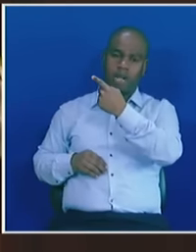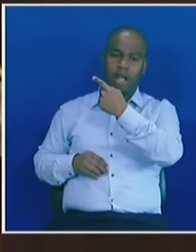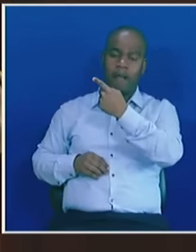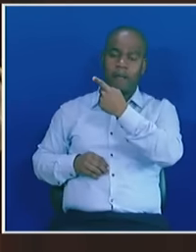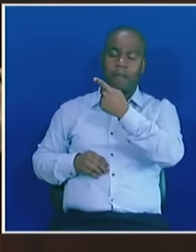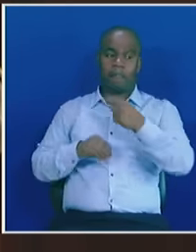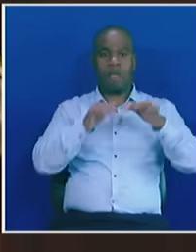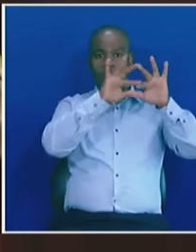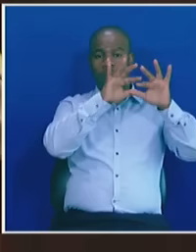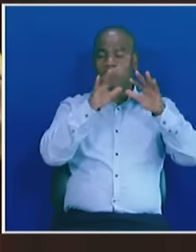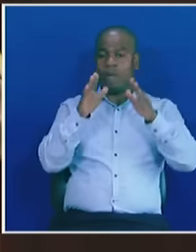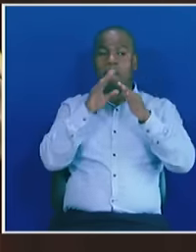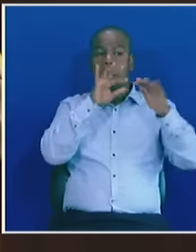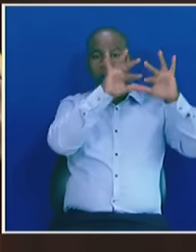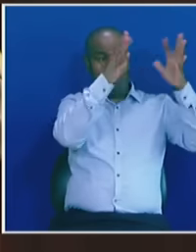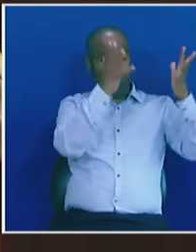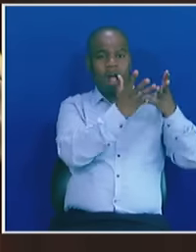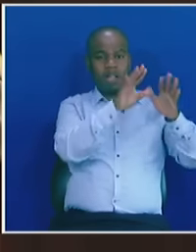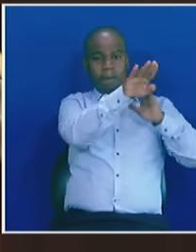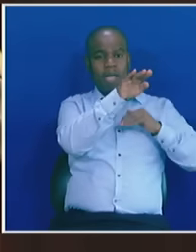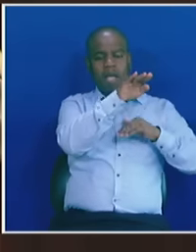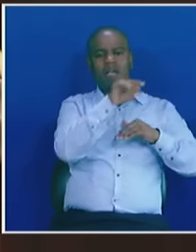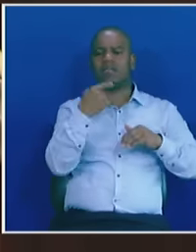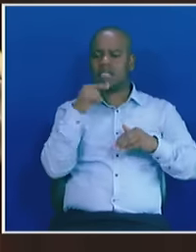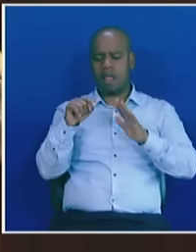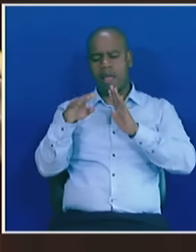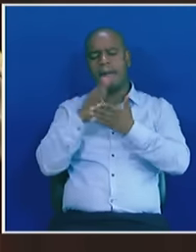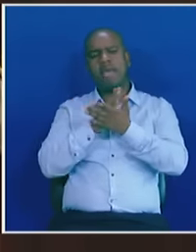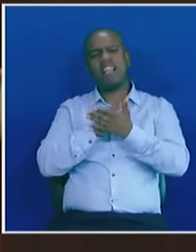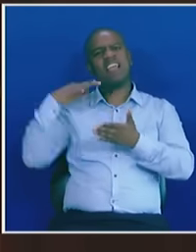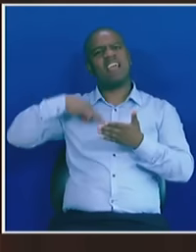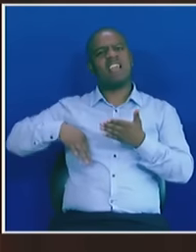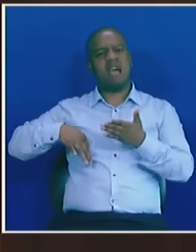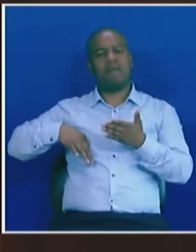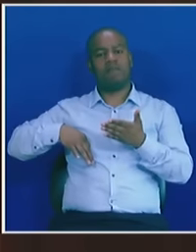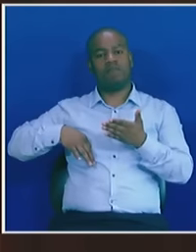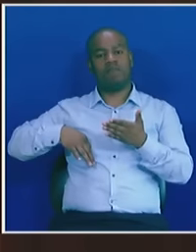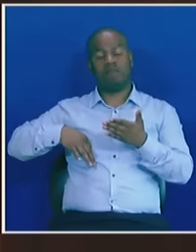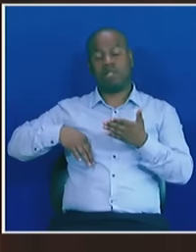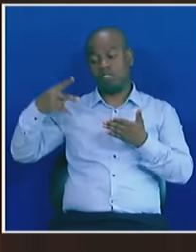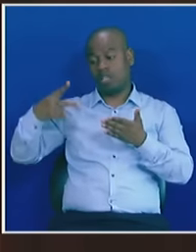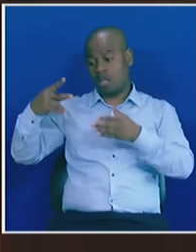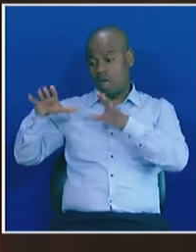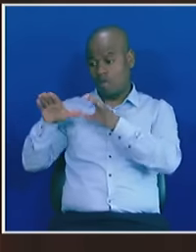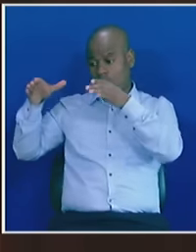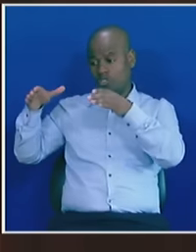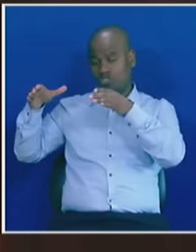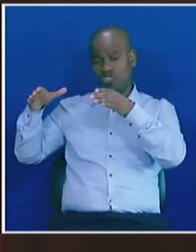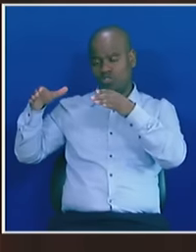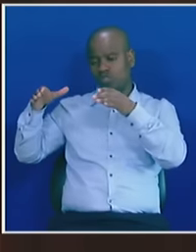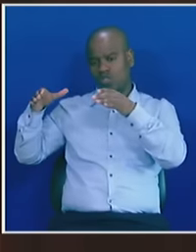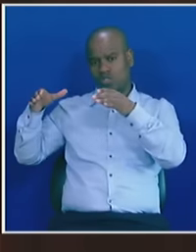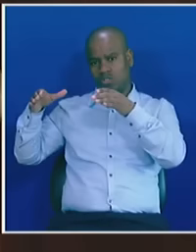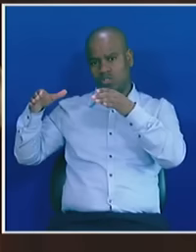Bank as an upper middle income country, South Africa is the second largest economy in Africa